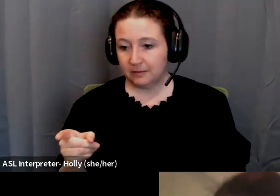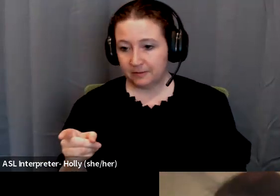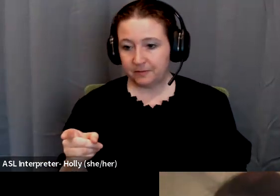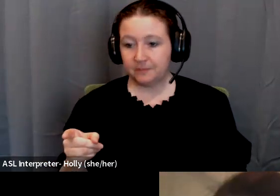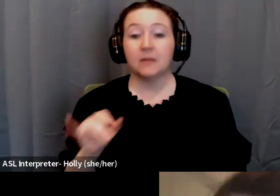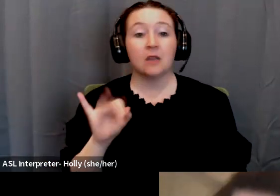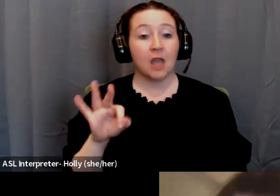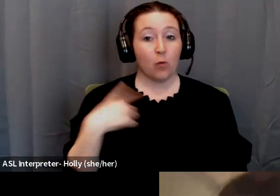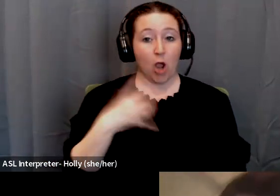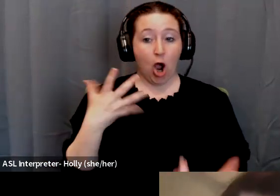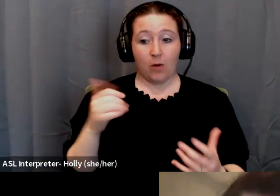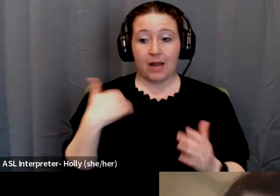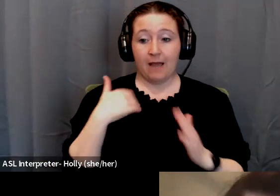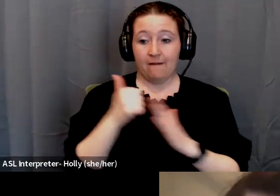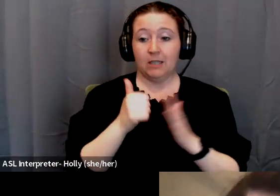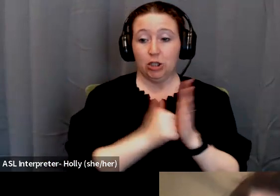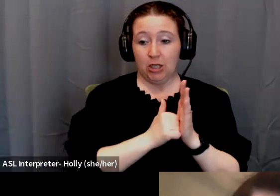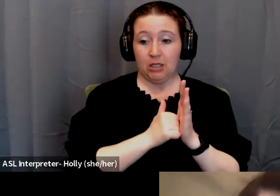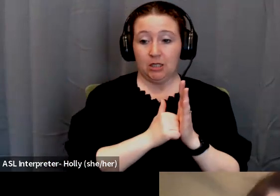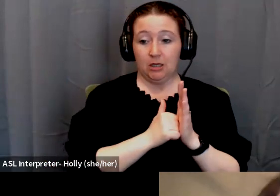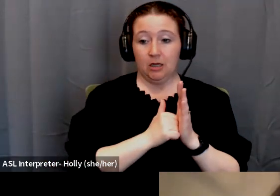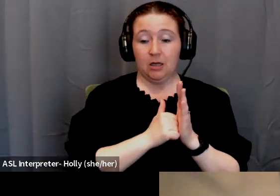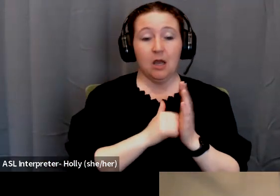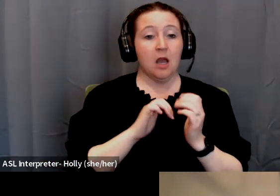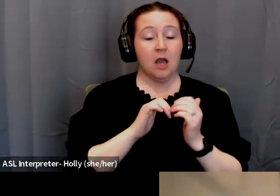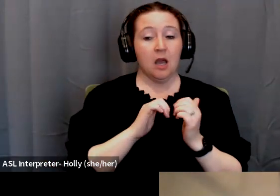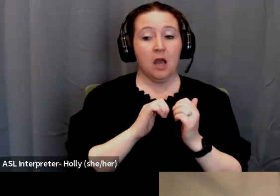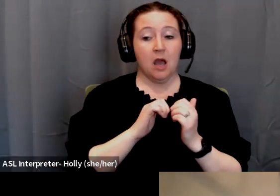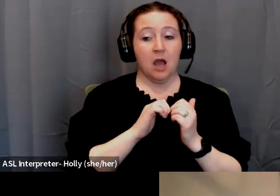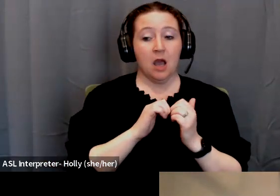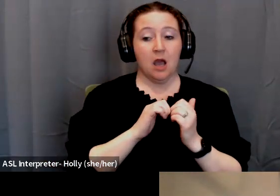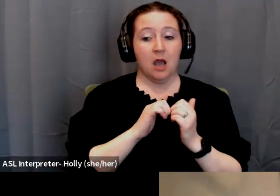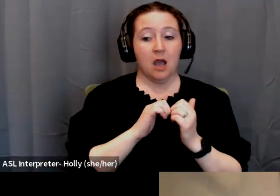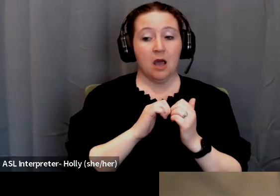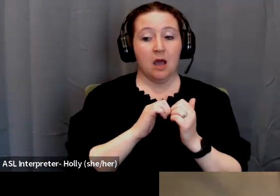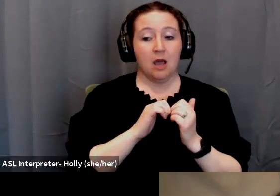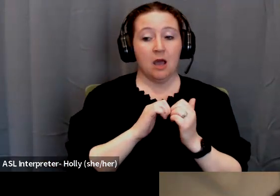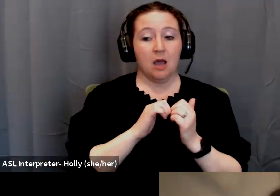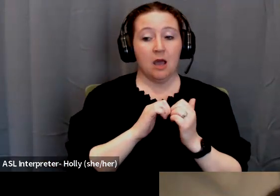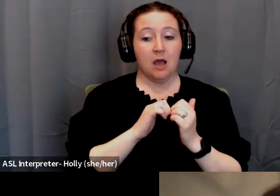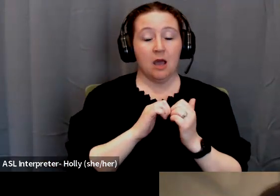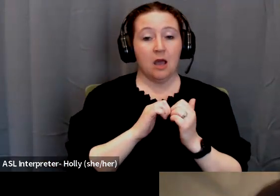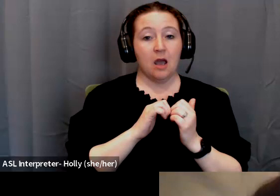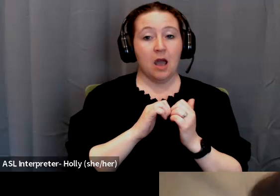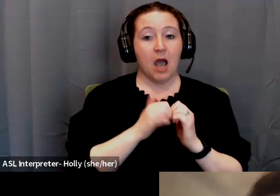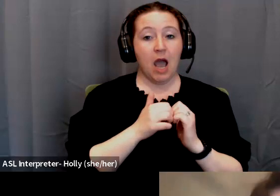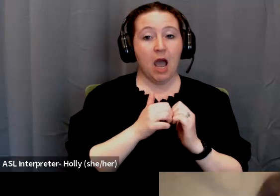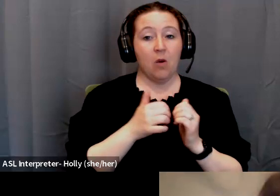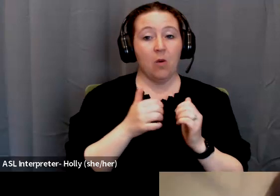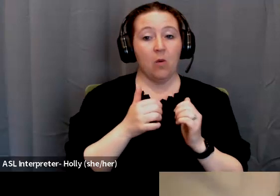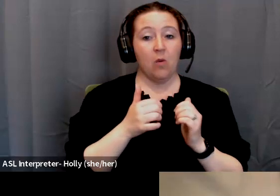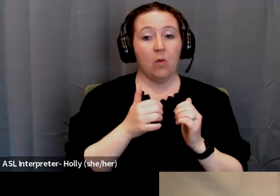we already have an agenda, how far away from those topics will the assembly allow us to go?